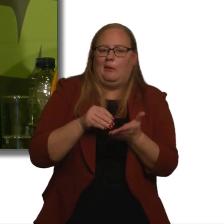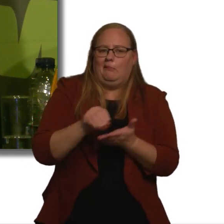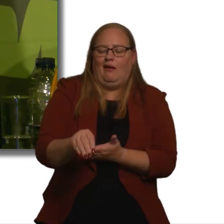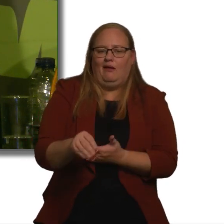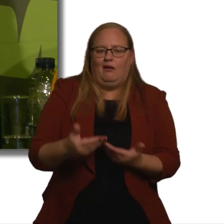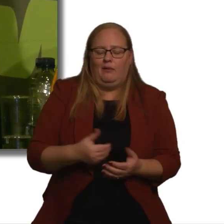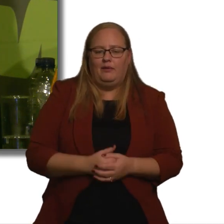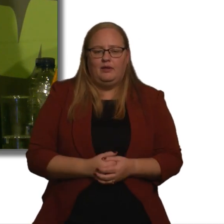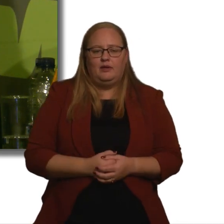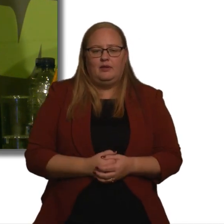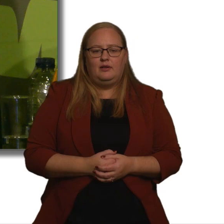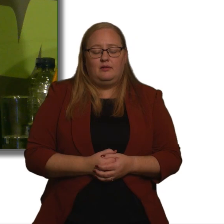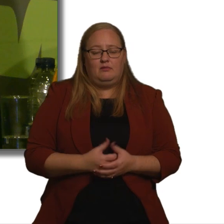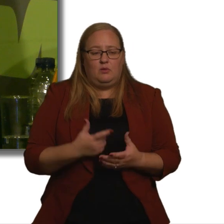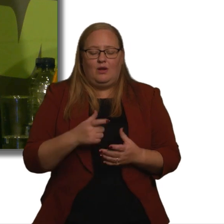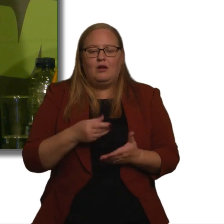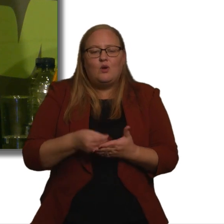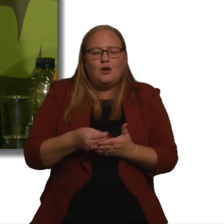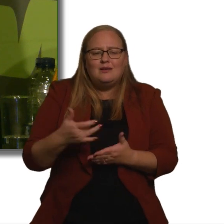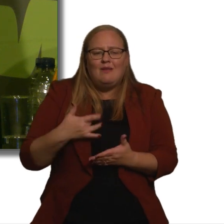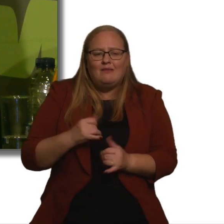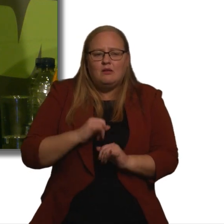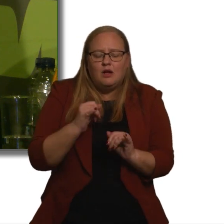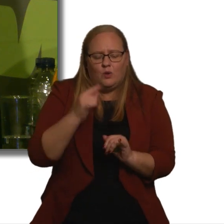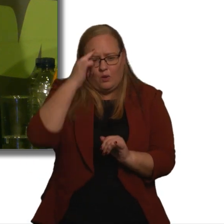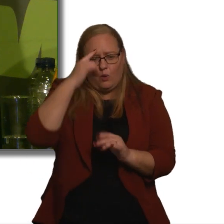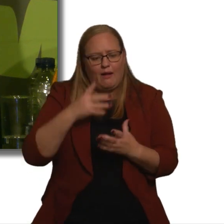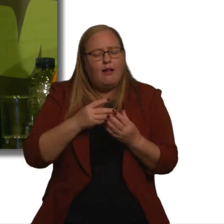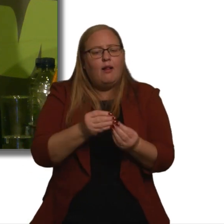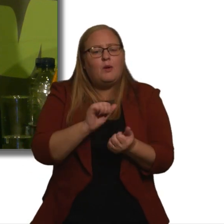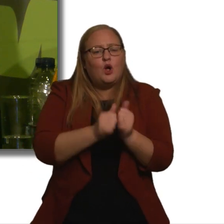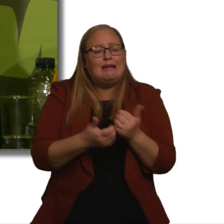helping our colleagues now was really important. In addition to that,